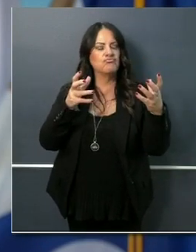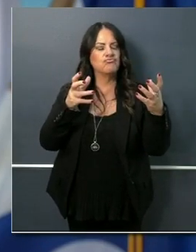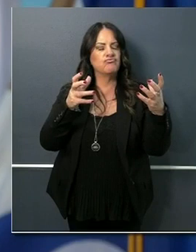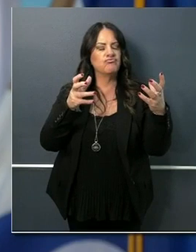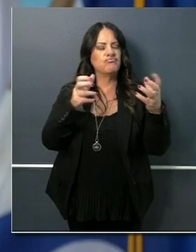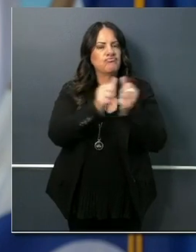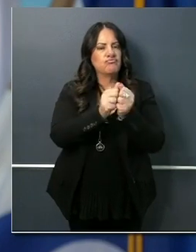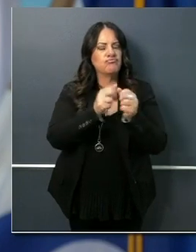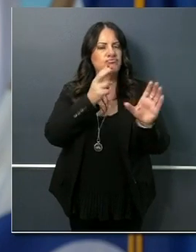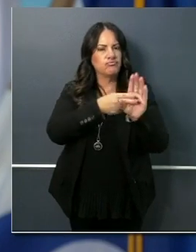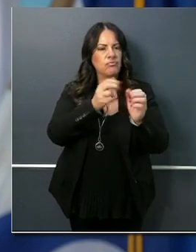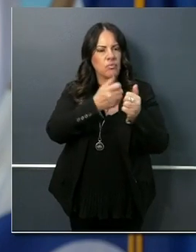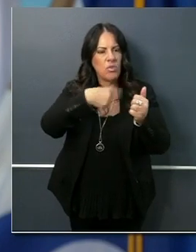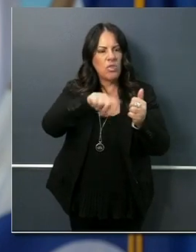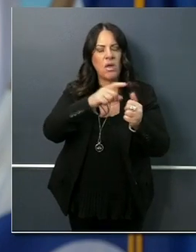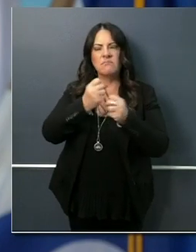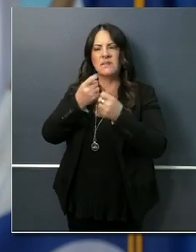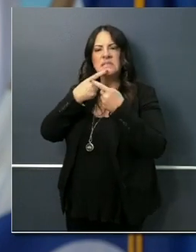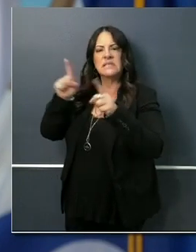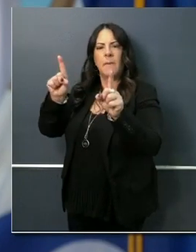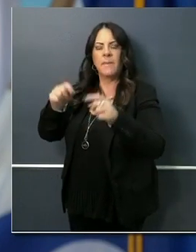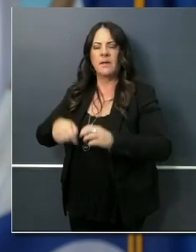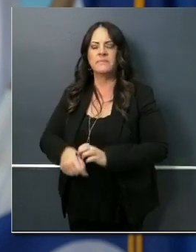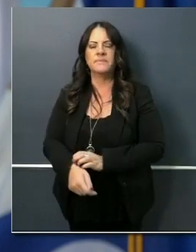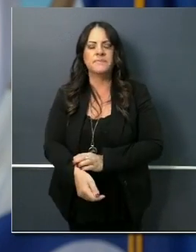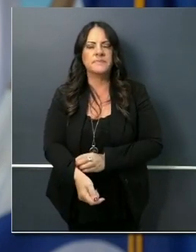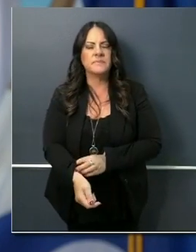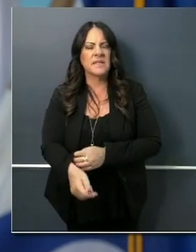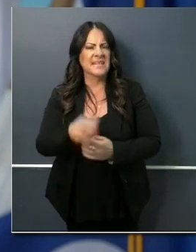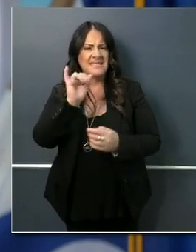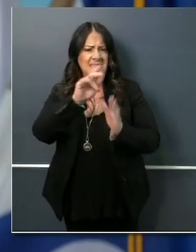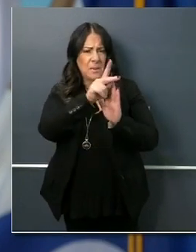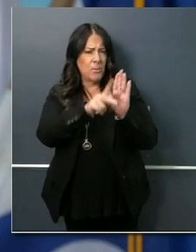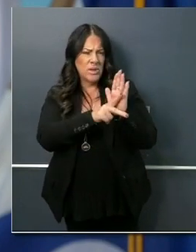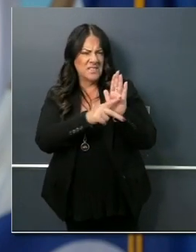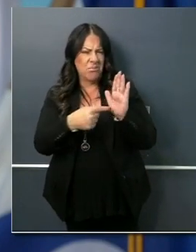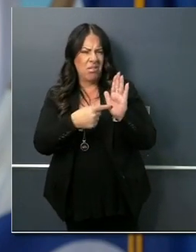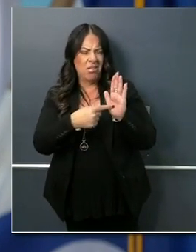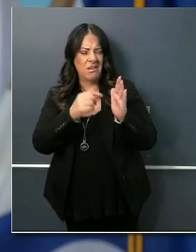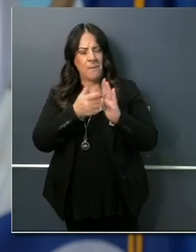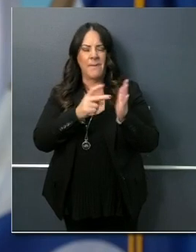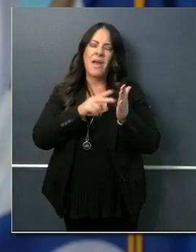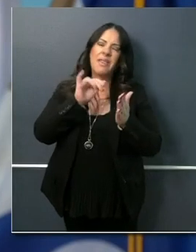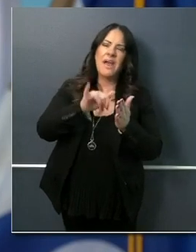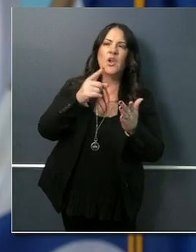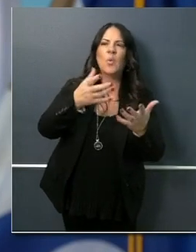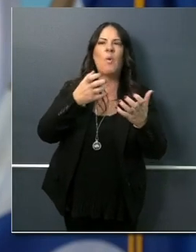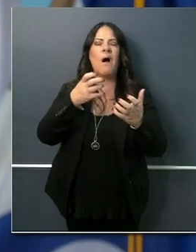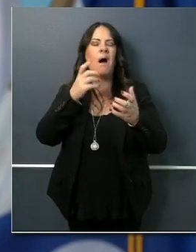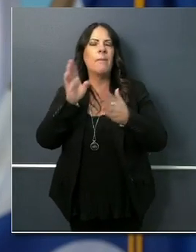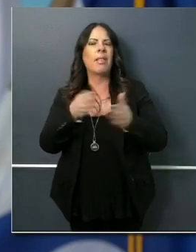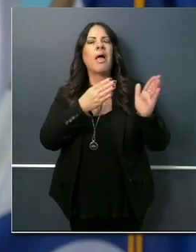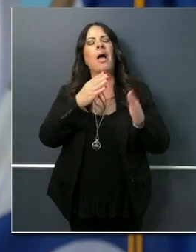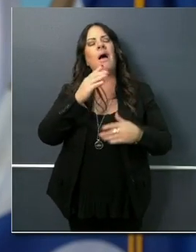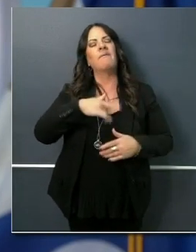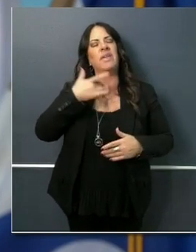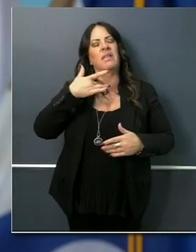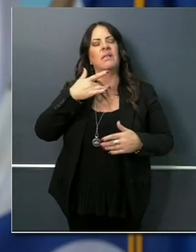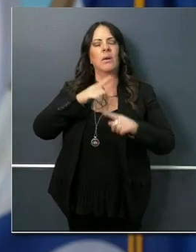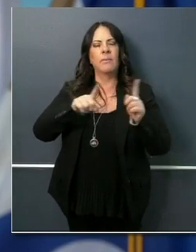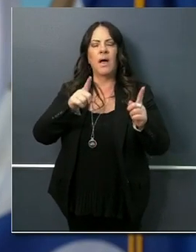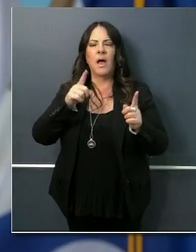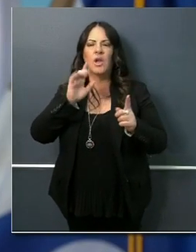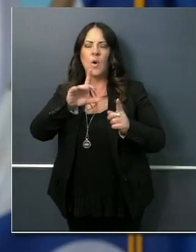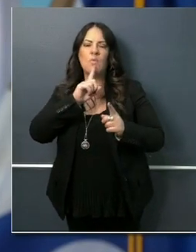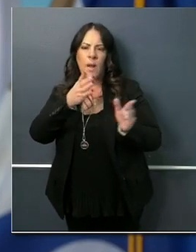of principles than an actual plan for getting the economy back open. So is what